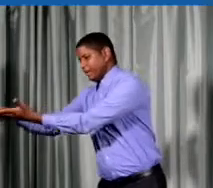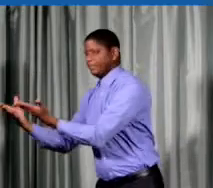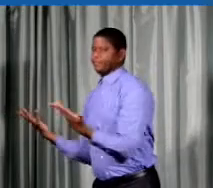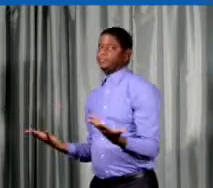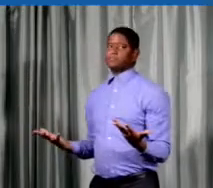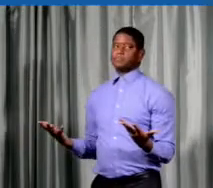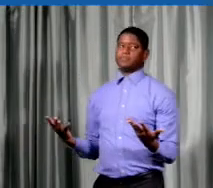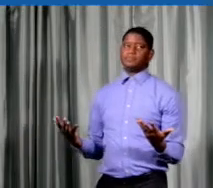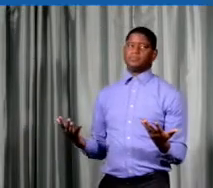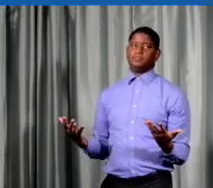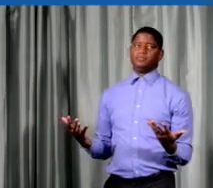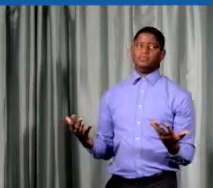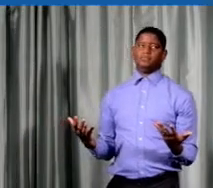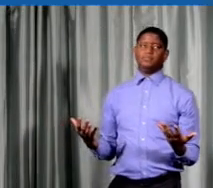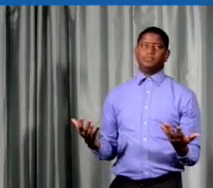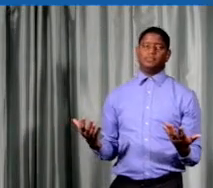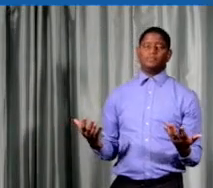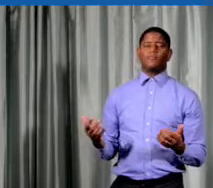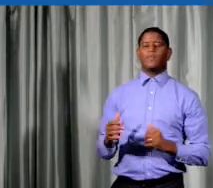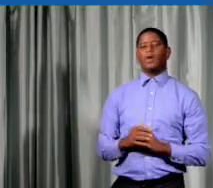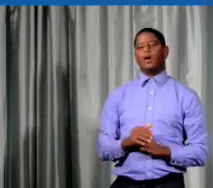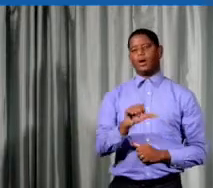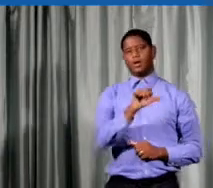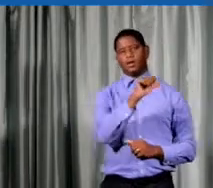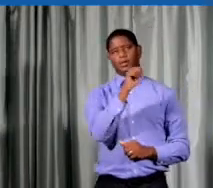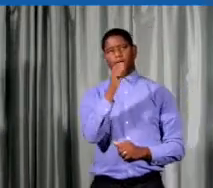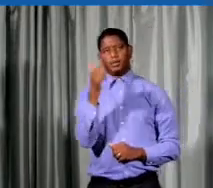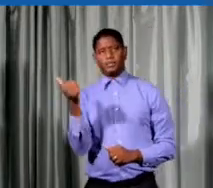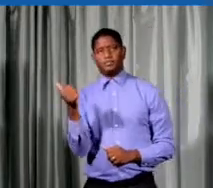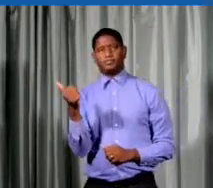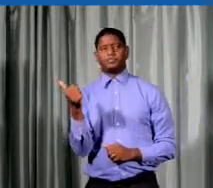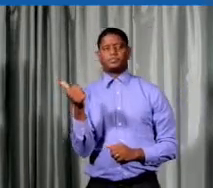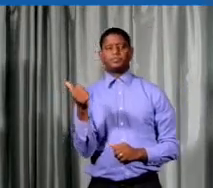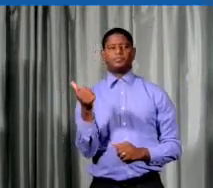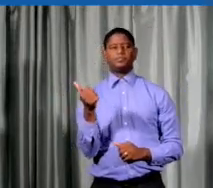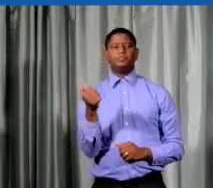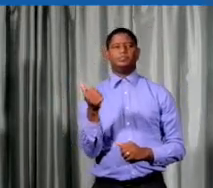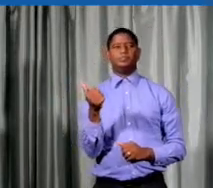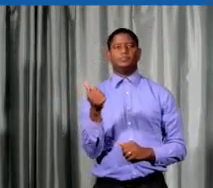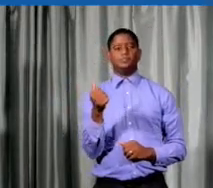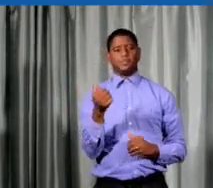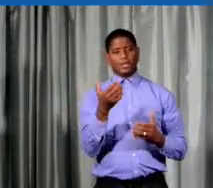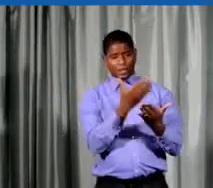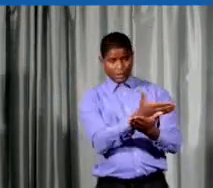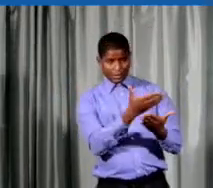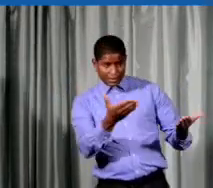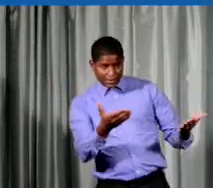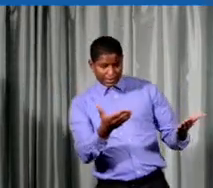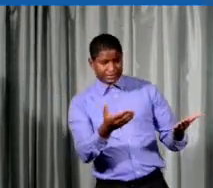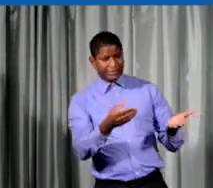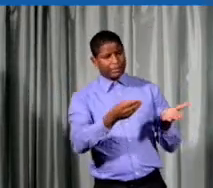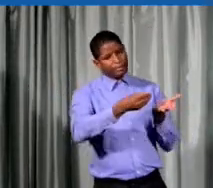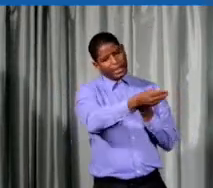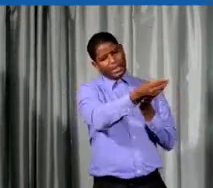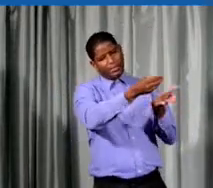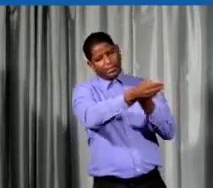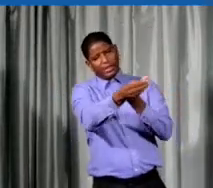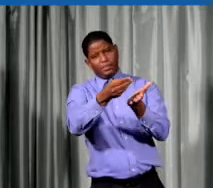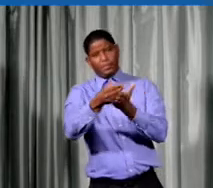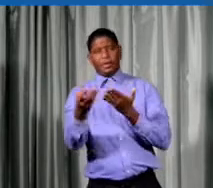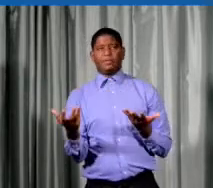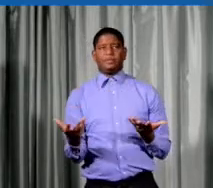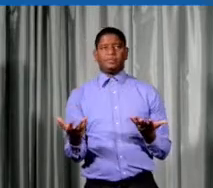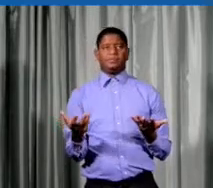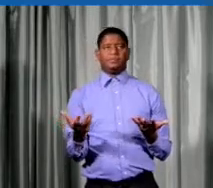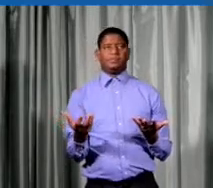Balanced asset financing or unbalanced asset financing is what causes a problem with liquidity, right?